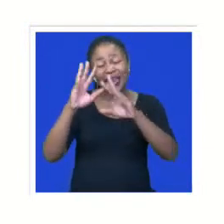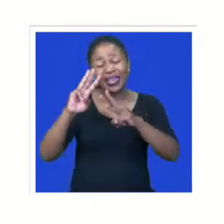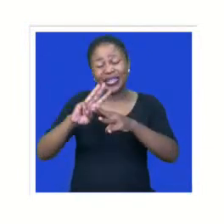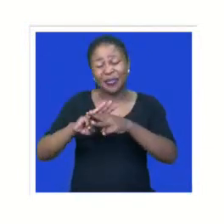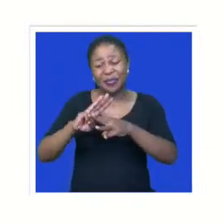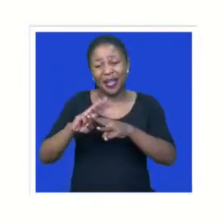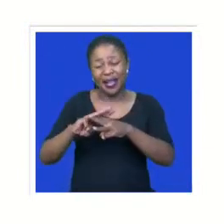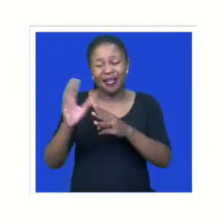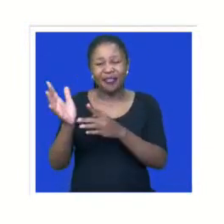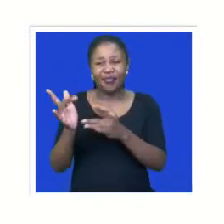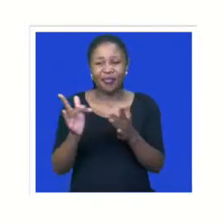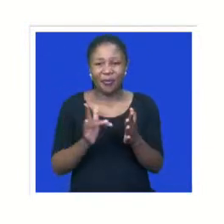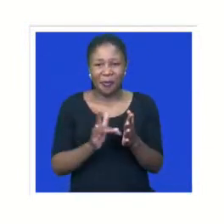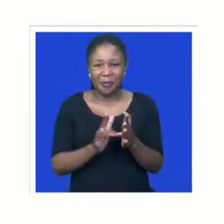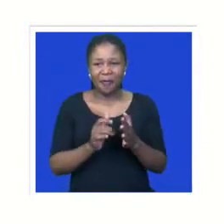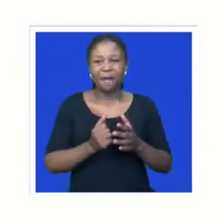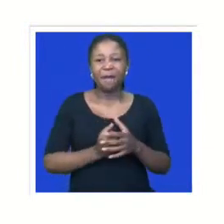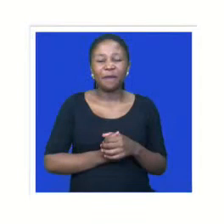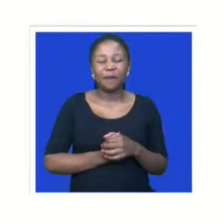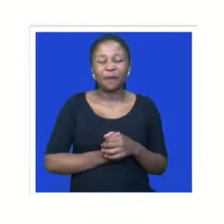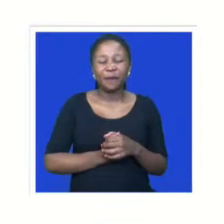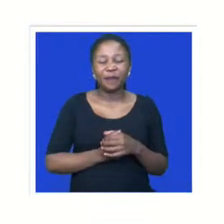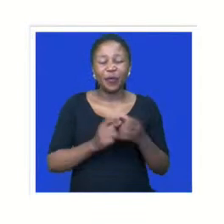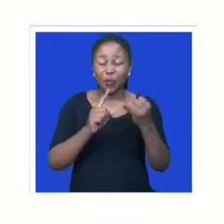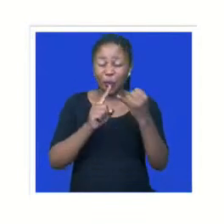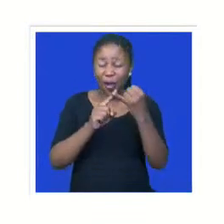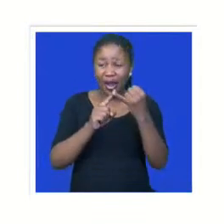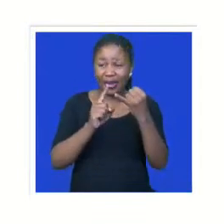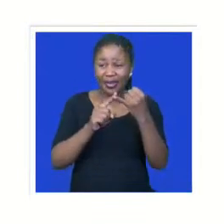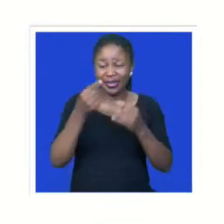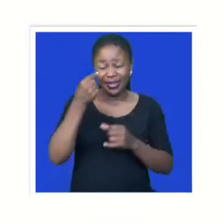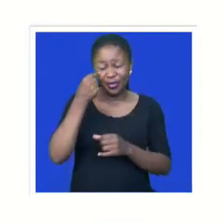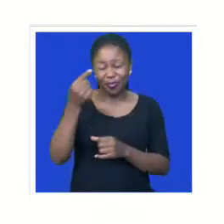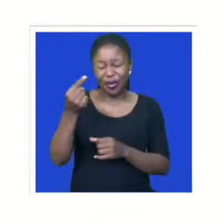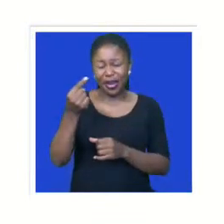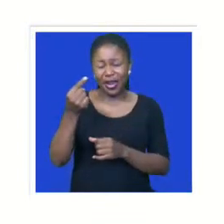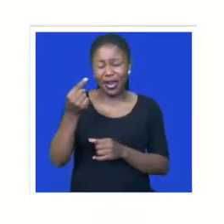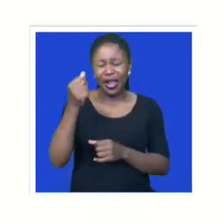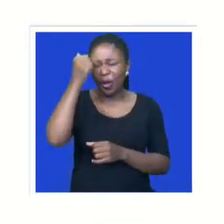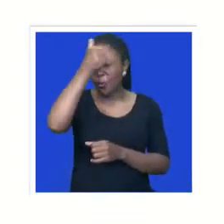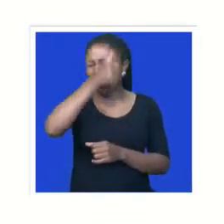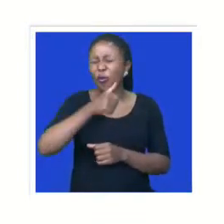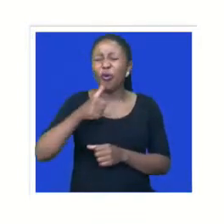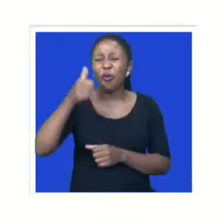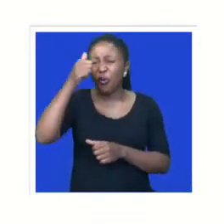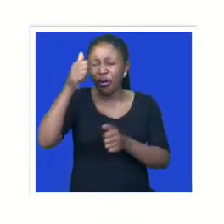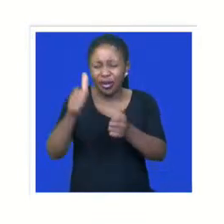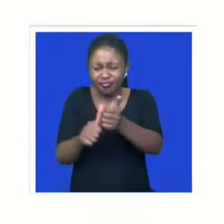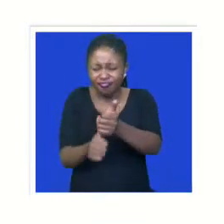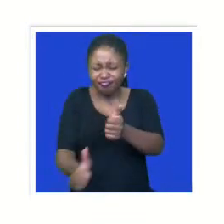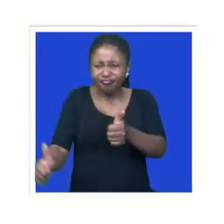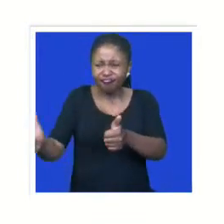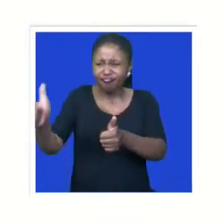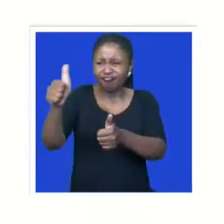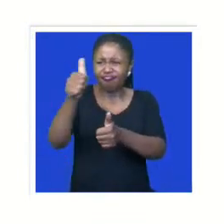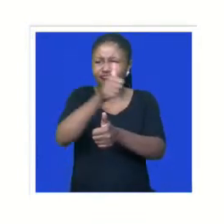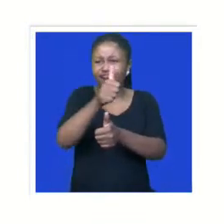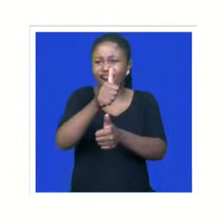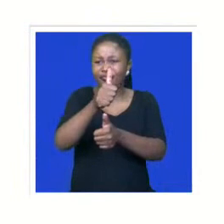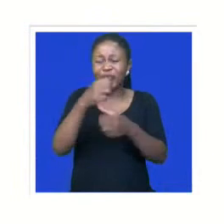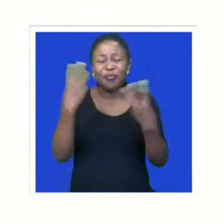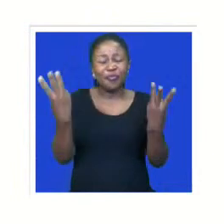see that God exalts the humble and humbles the proud. We see that Mary